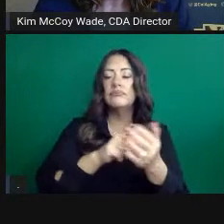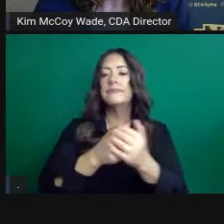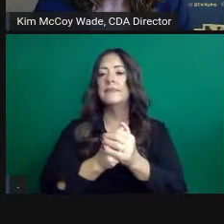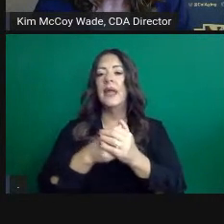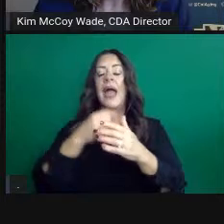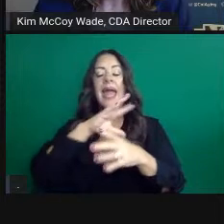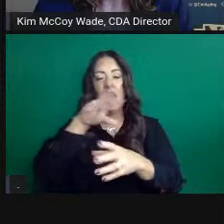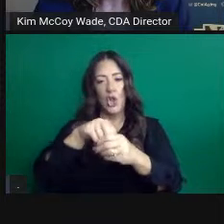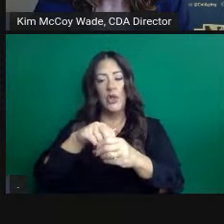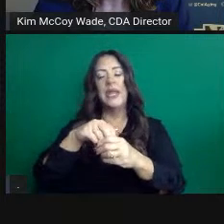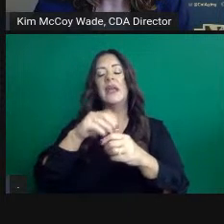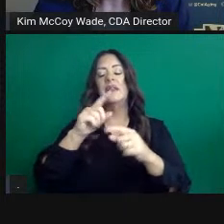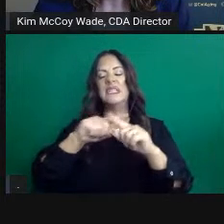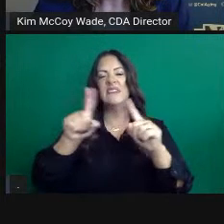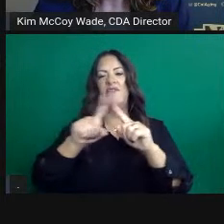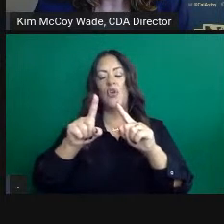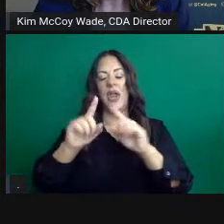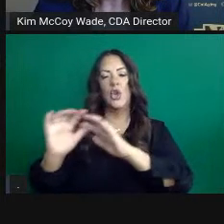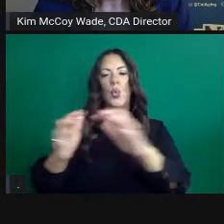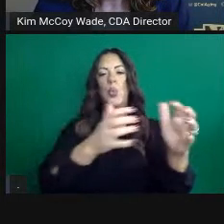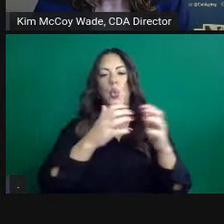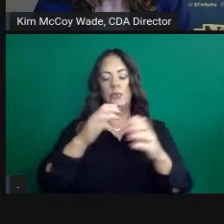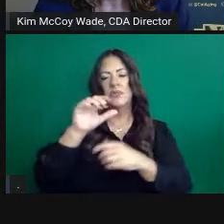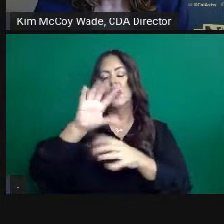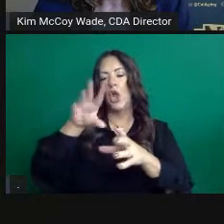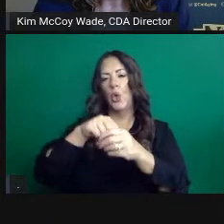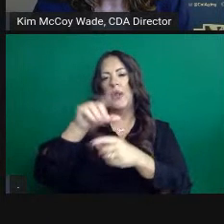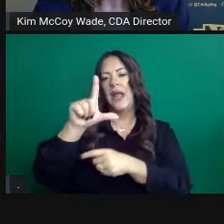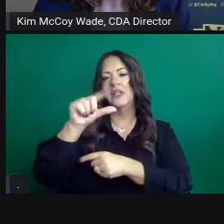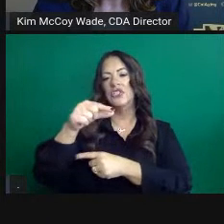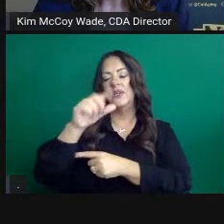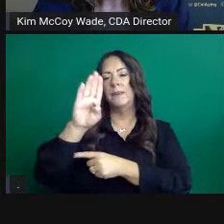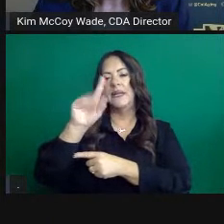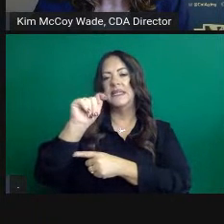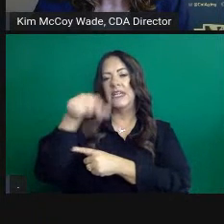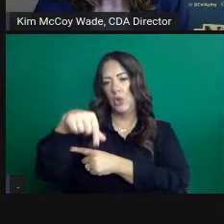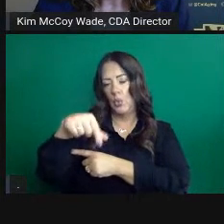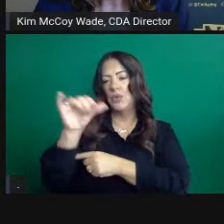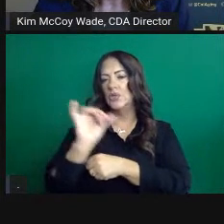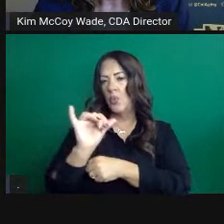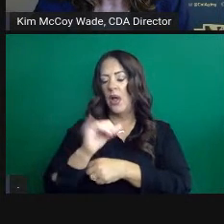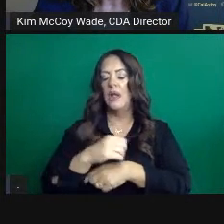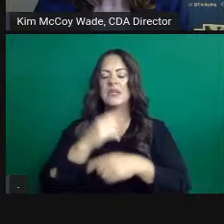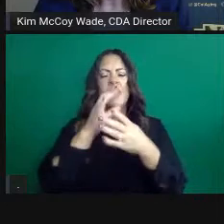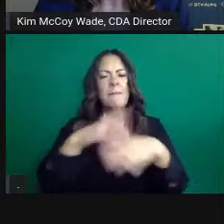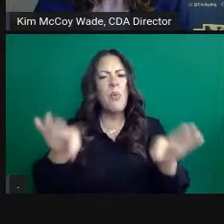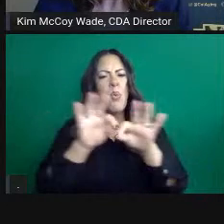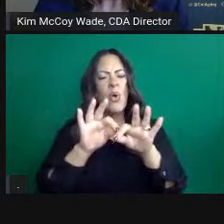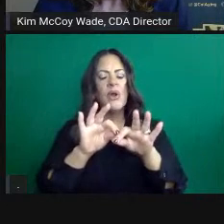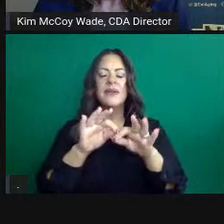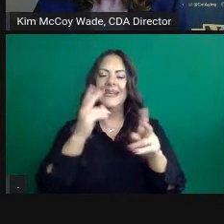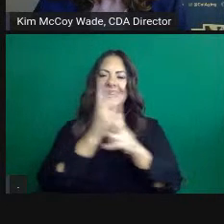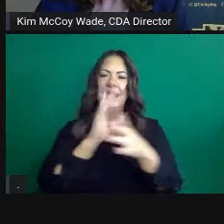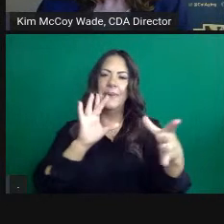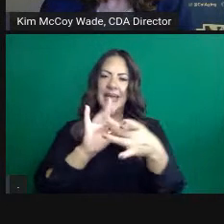really getting the word out to our neighbors and friends and family that let's stay connected, let's stay home, let's stay safe.